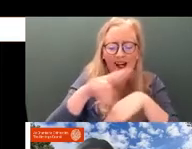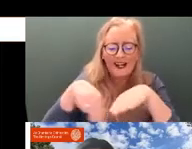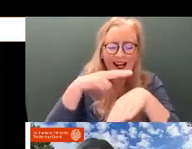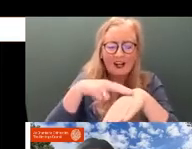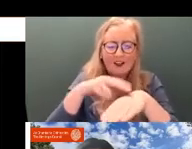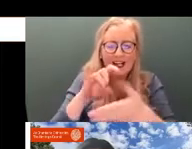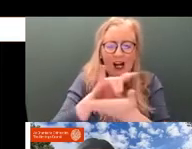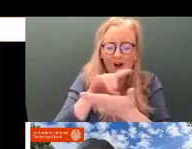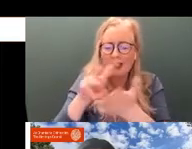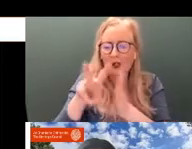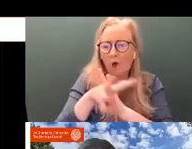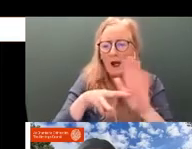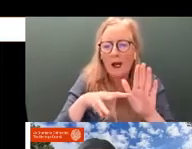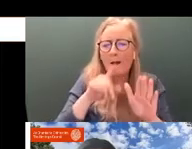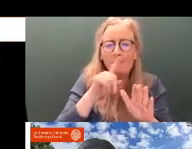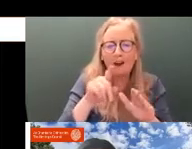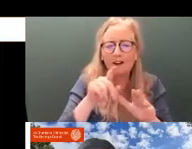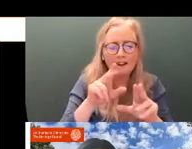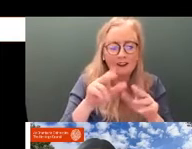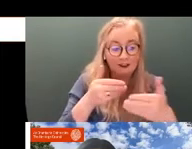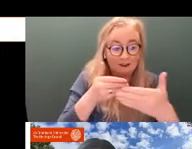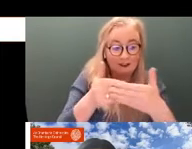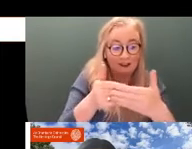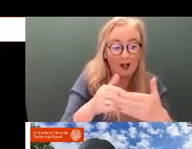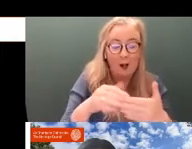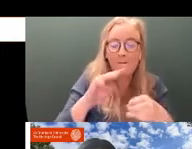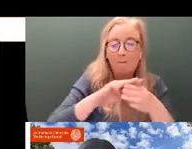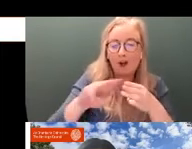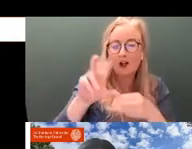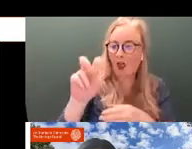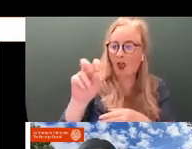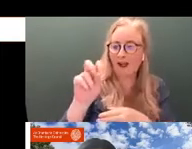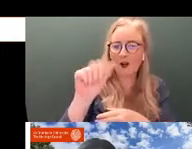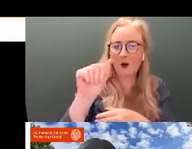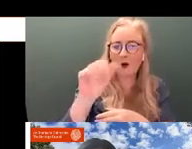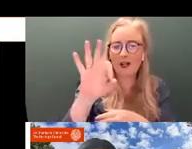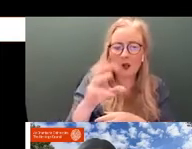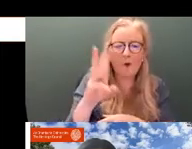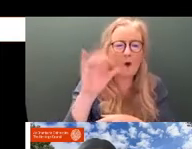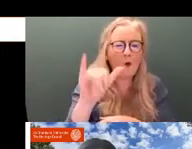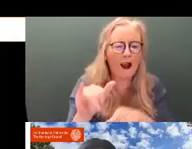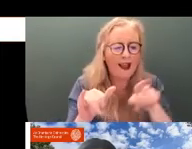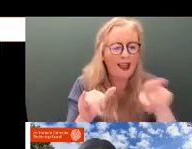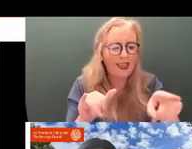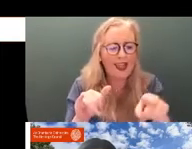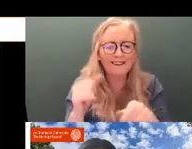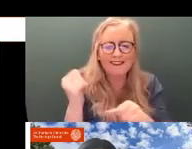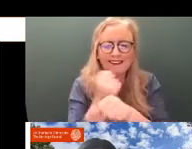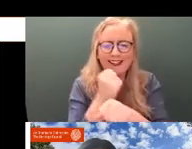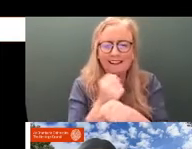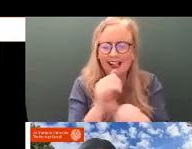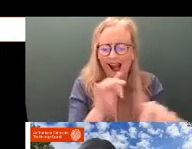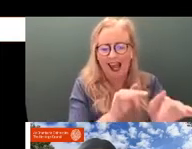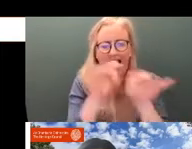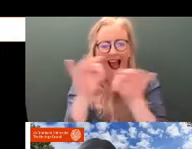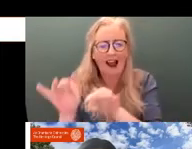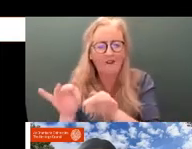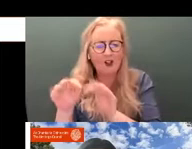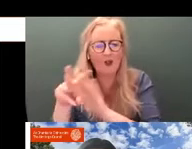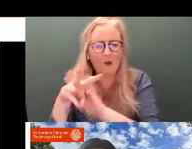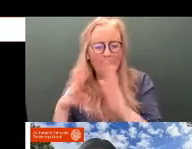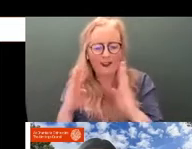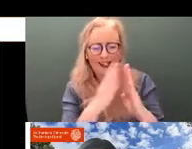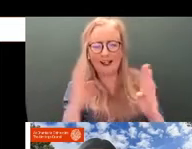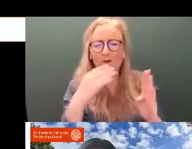Week, but no later than Monday, the 30th of August. And the reason that this date is just after Heritage Week is to give